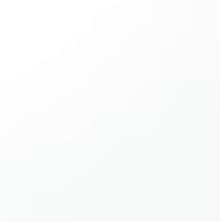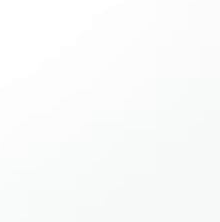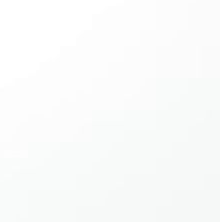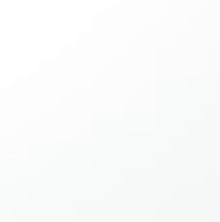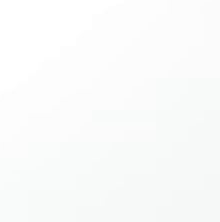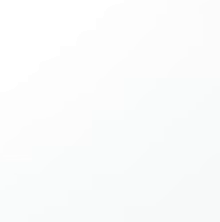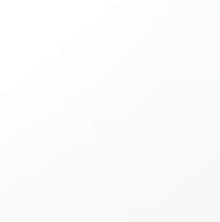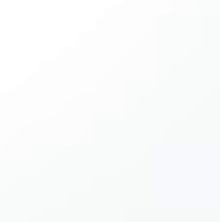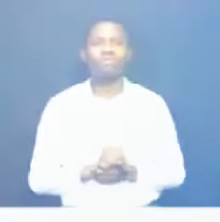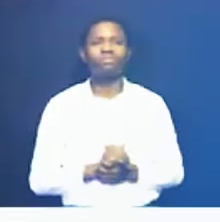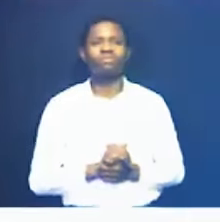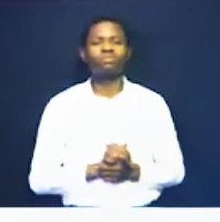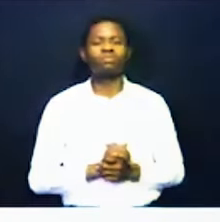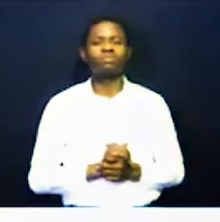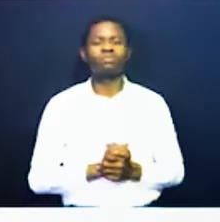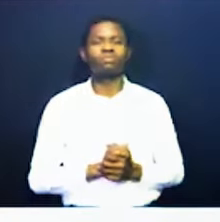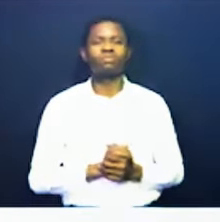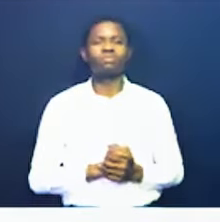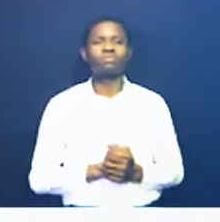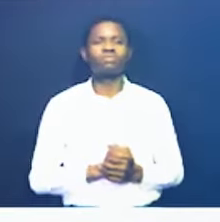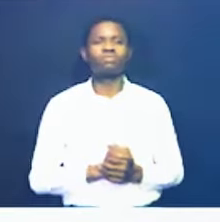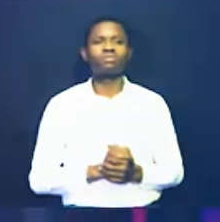prevail. Reveal.